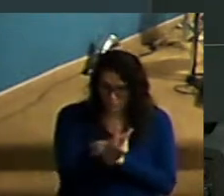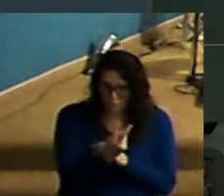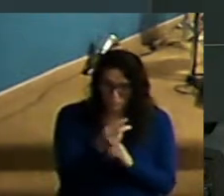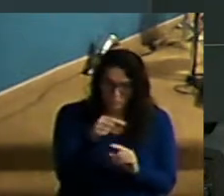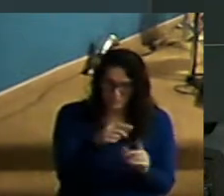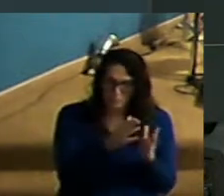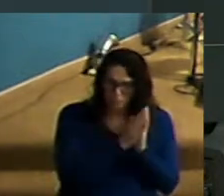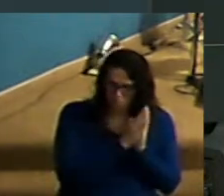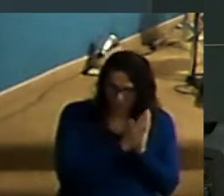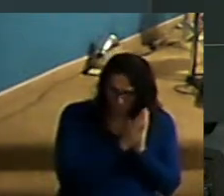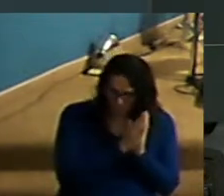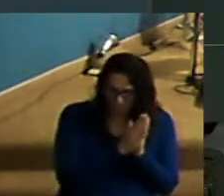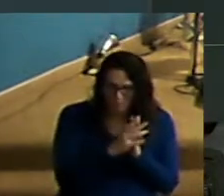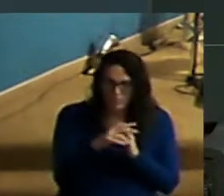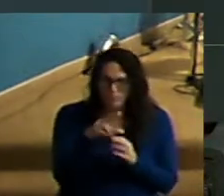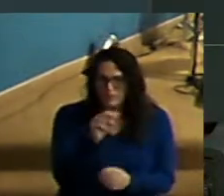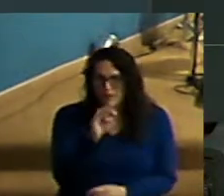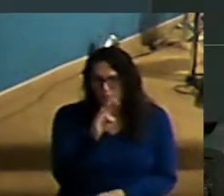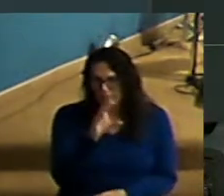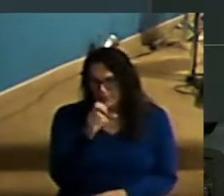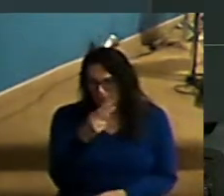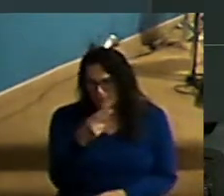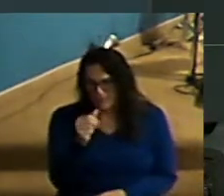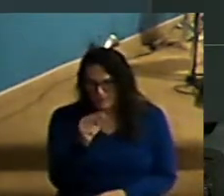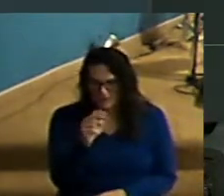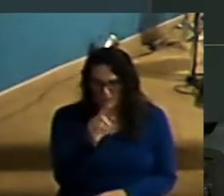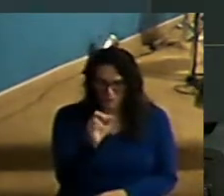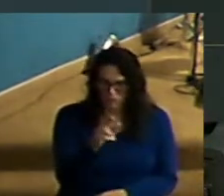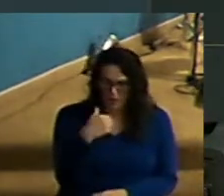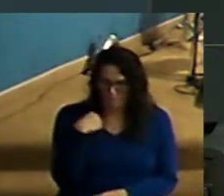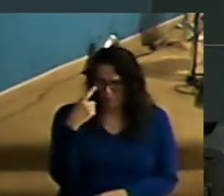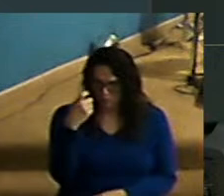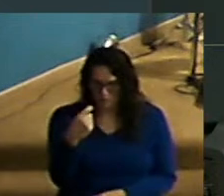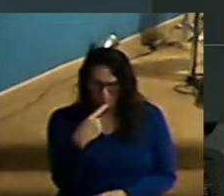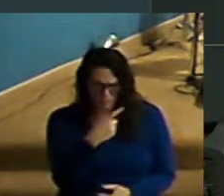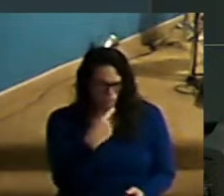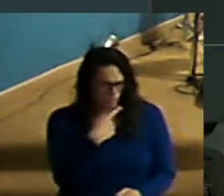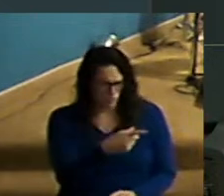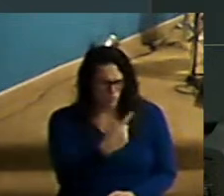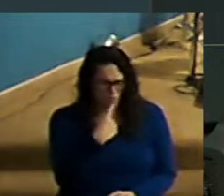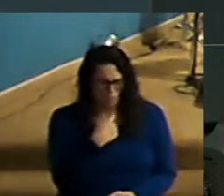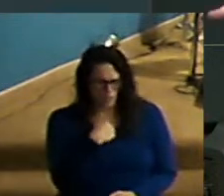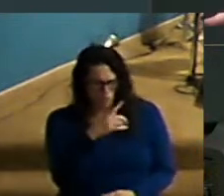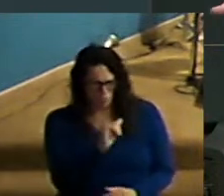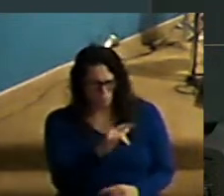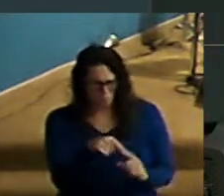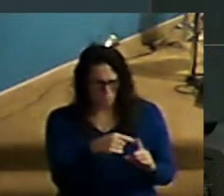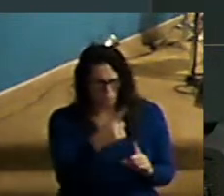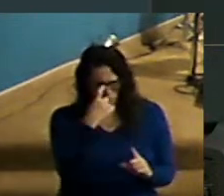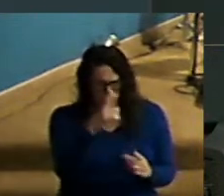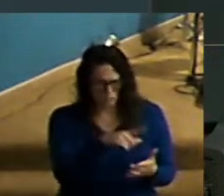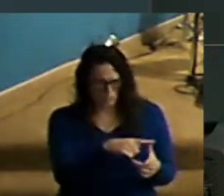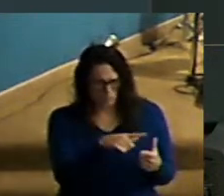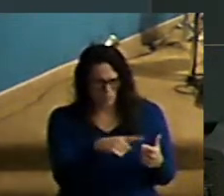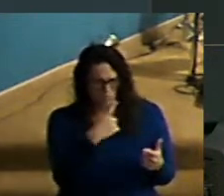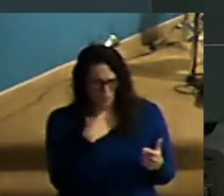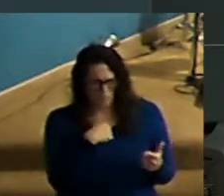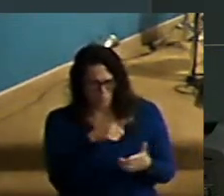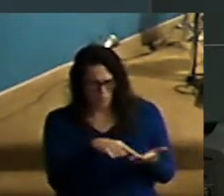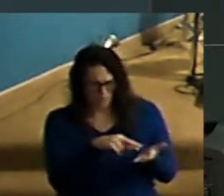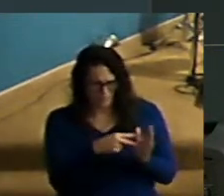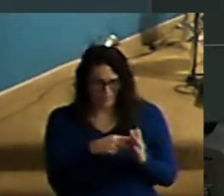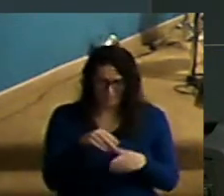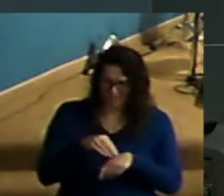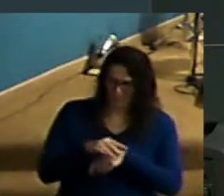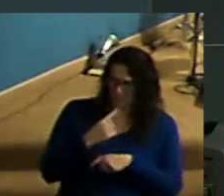praying. Then Nebuchadnezzar has that dream. You need to tell me what I dreamed and then tell me what the dream meant. And the advisor is like,